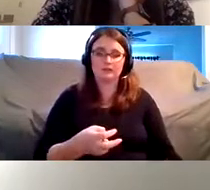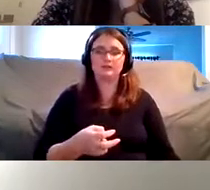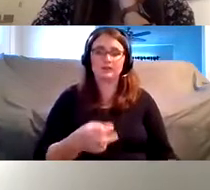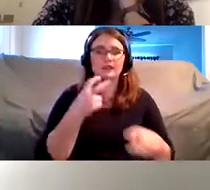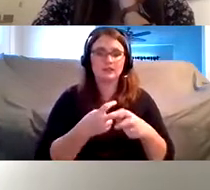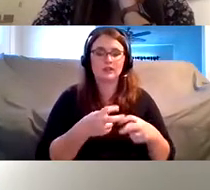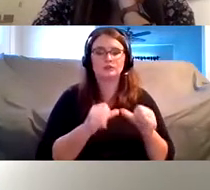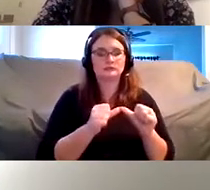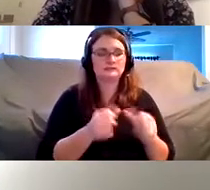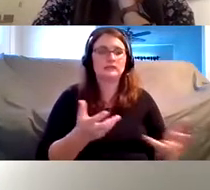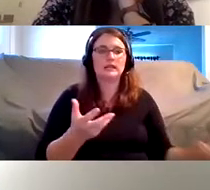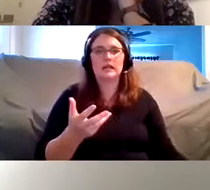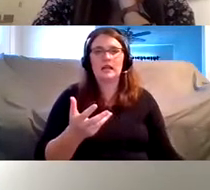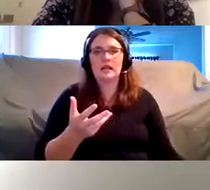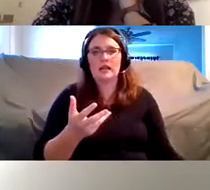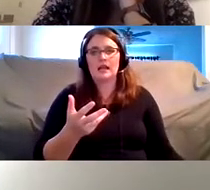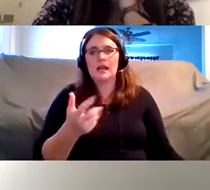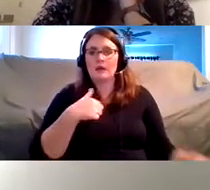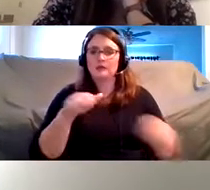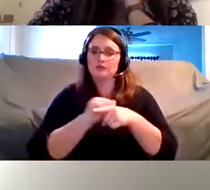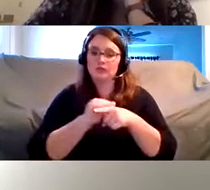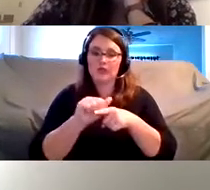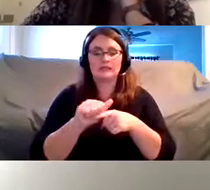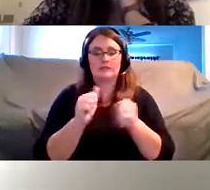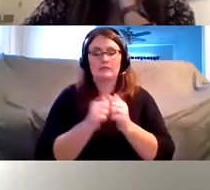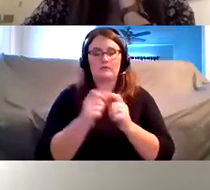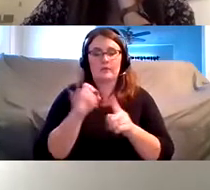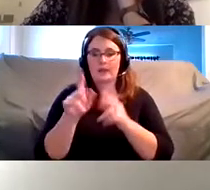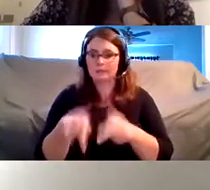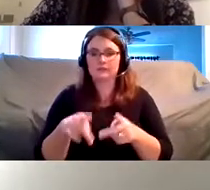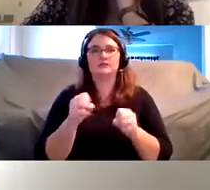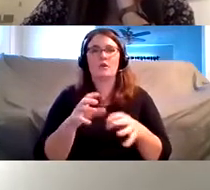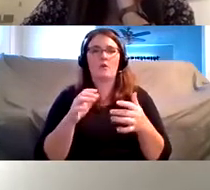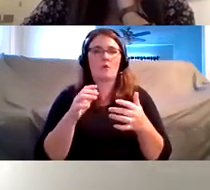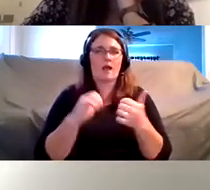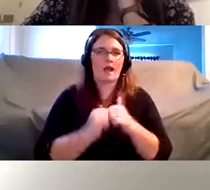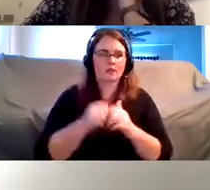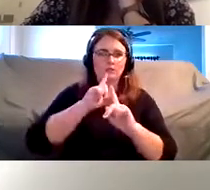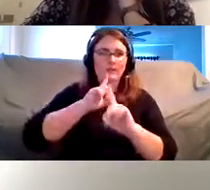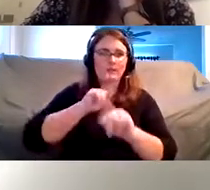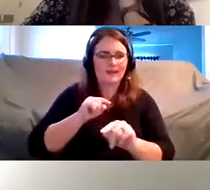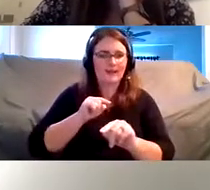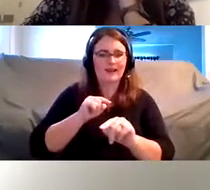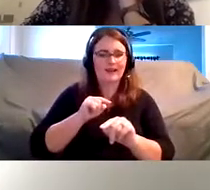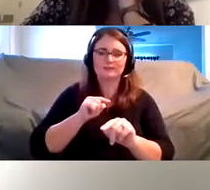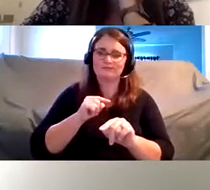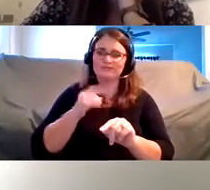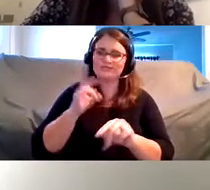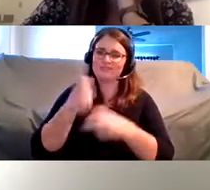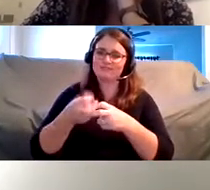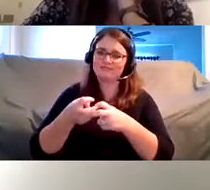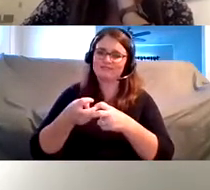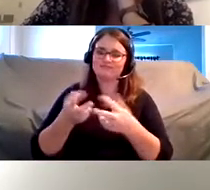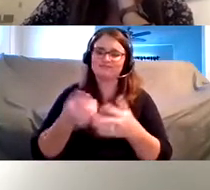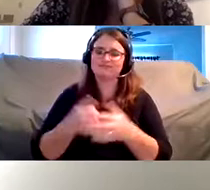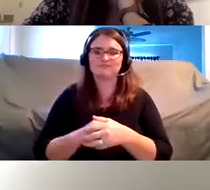being trained by. So even how to reply, it's tricky. And I didn't